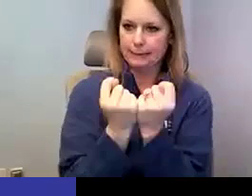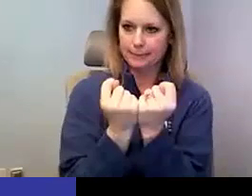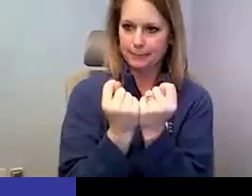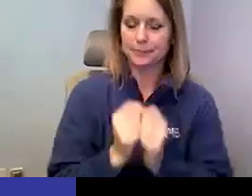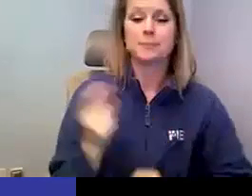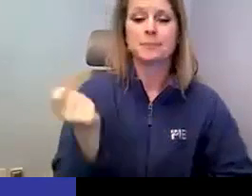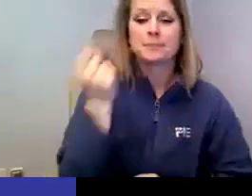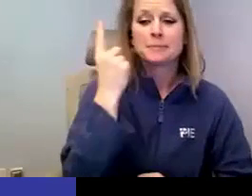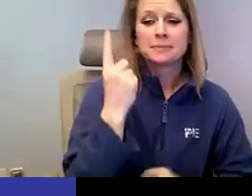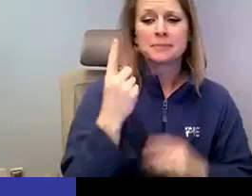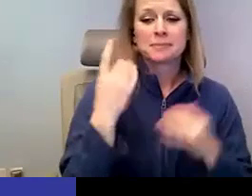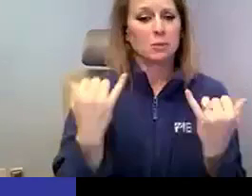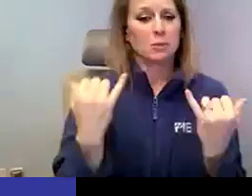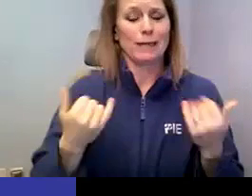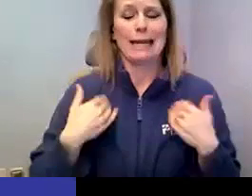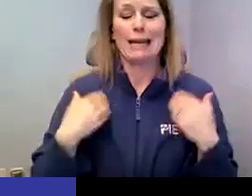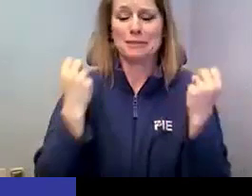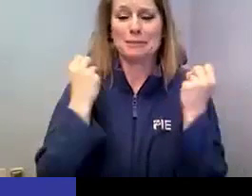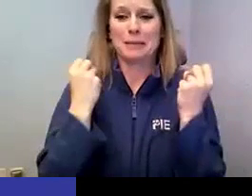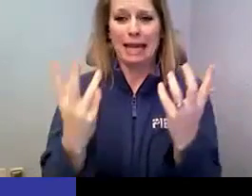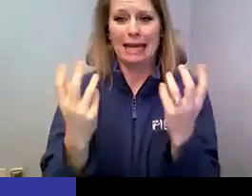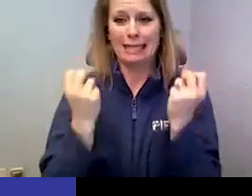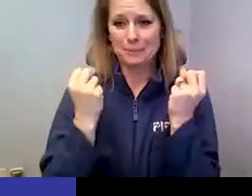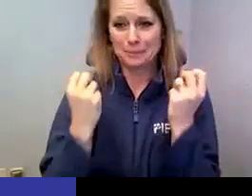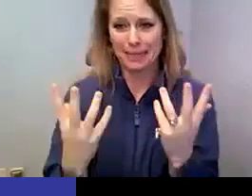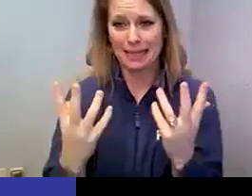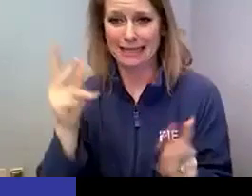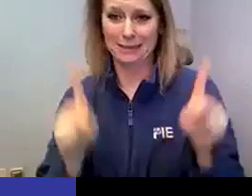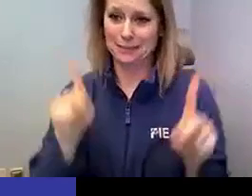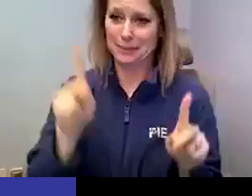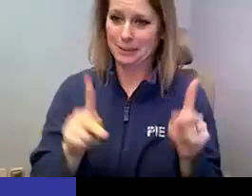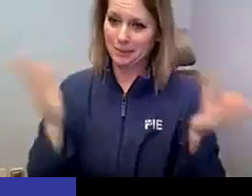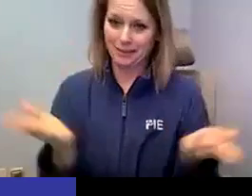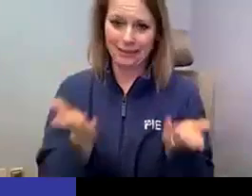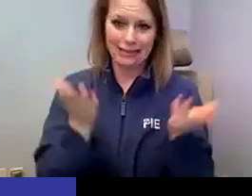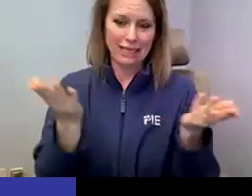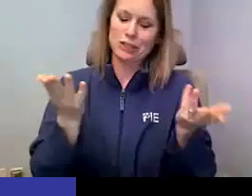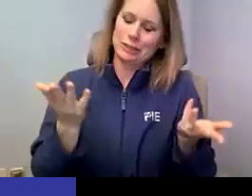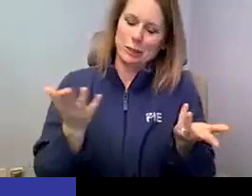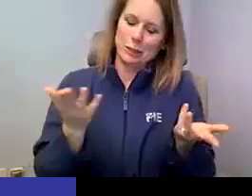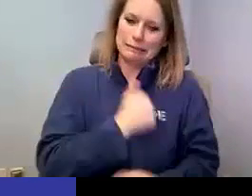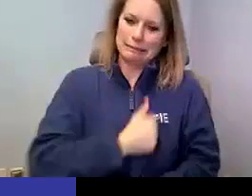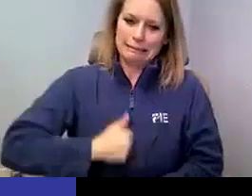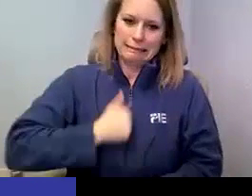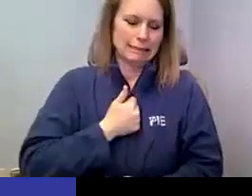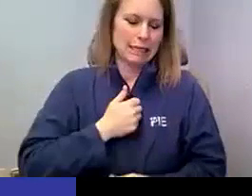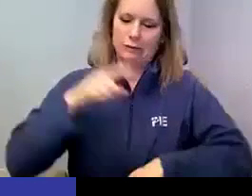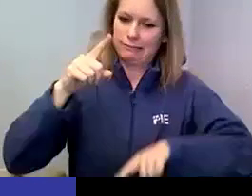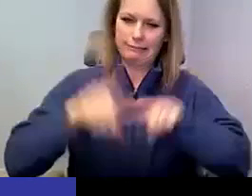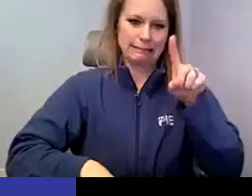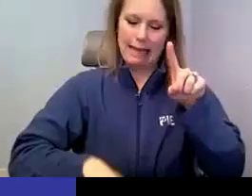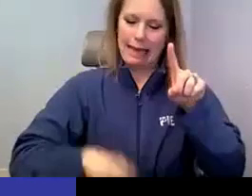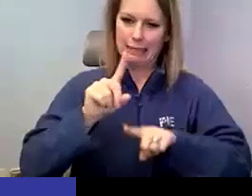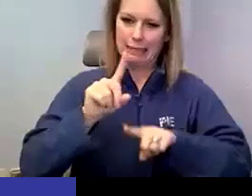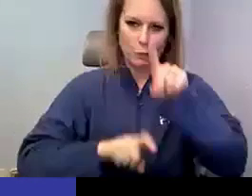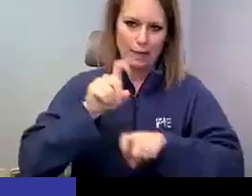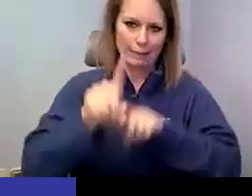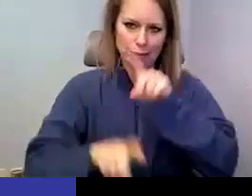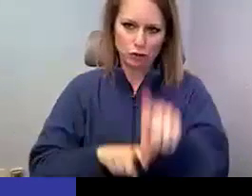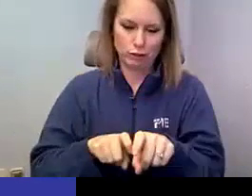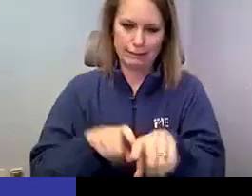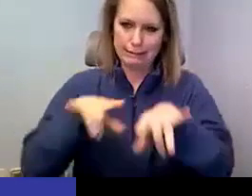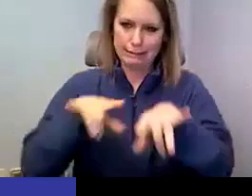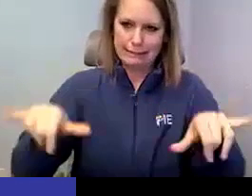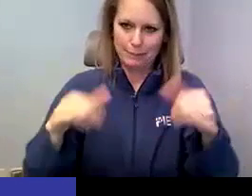of participants, we are not able to take questions during this meeting. If you registered prior to November 8th, we